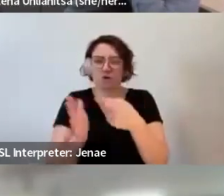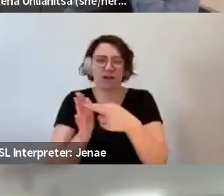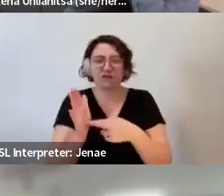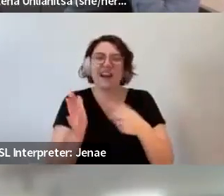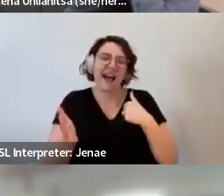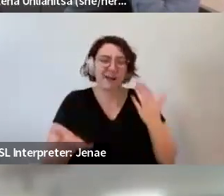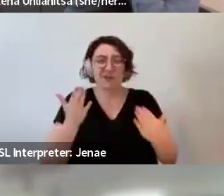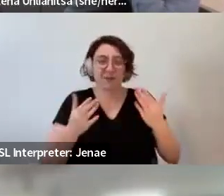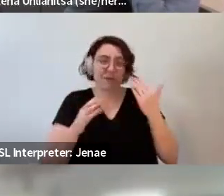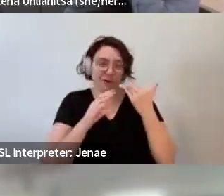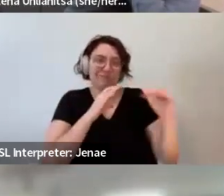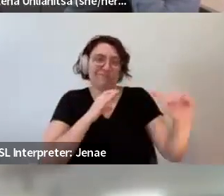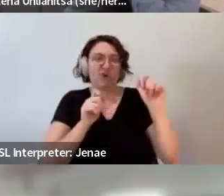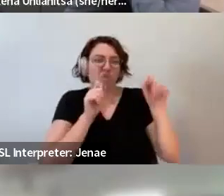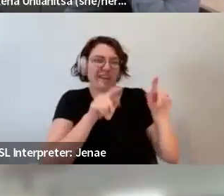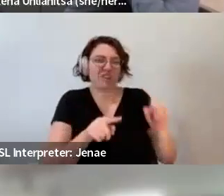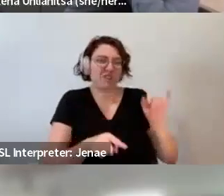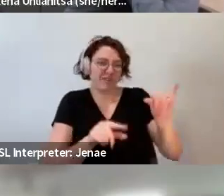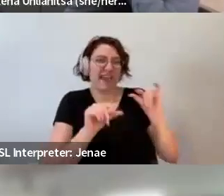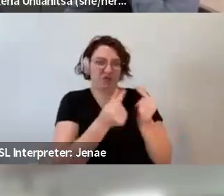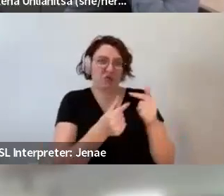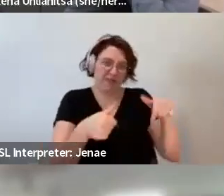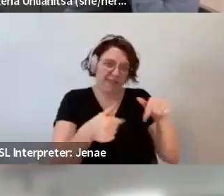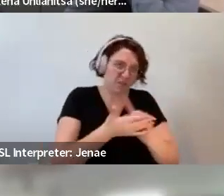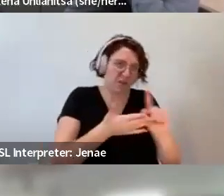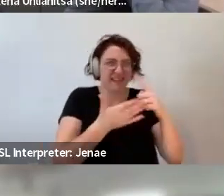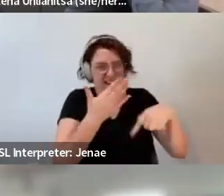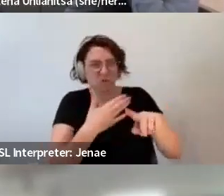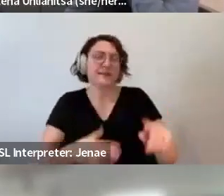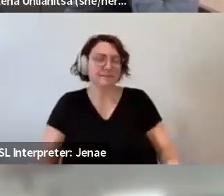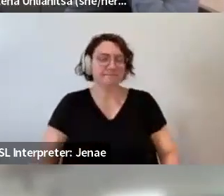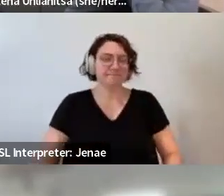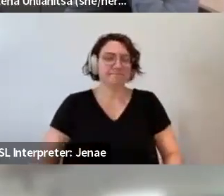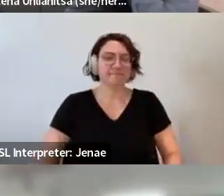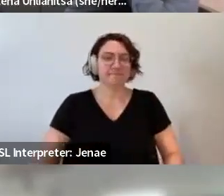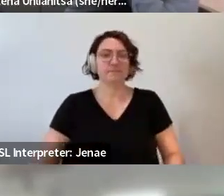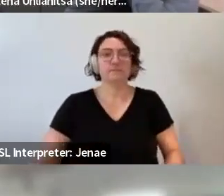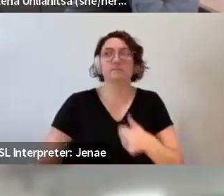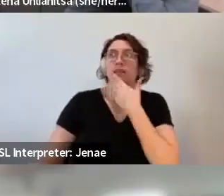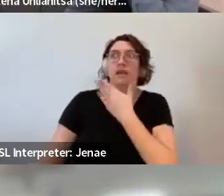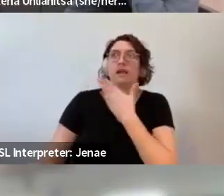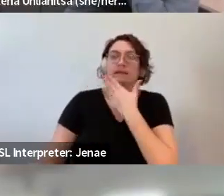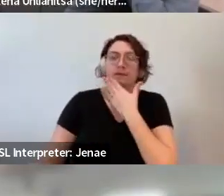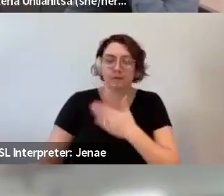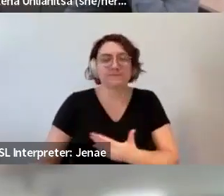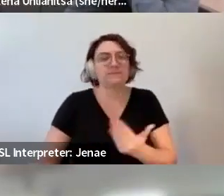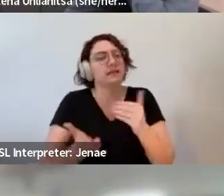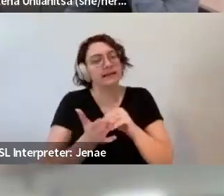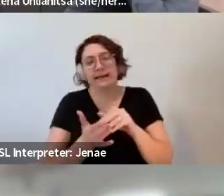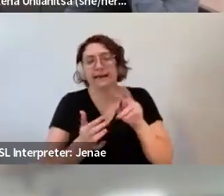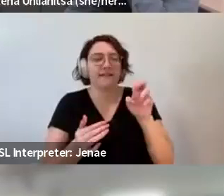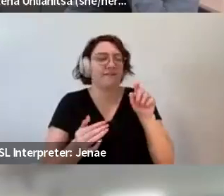questions out to that group later this week or next. So thanks, John. Thank you very much. And again, we have our vendor